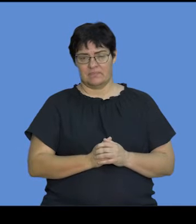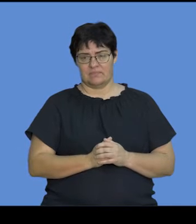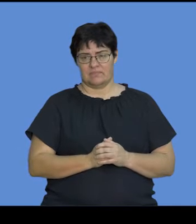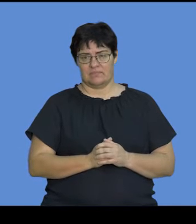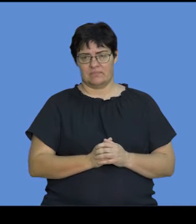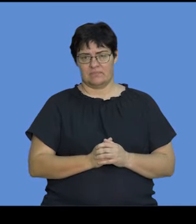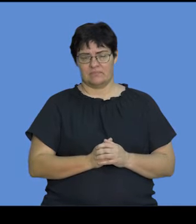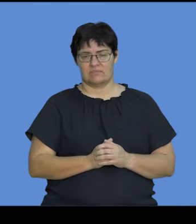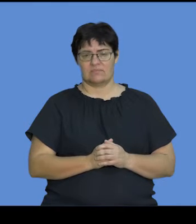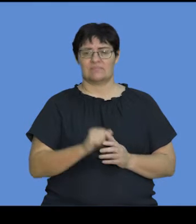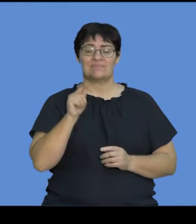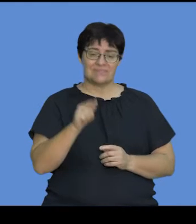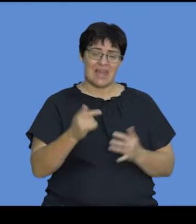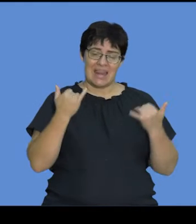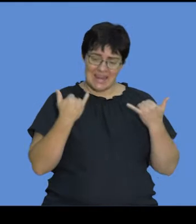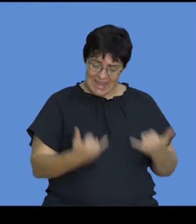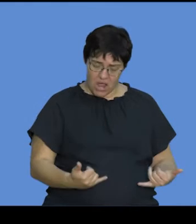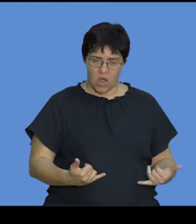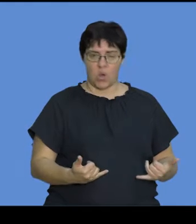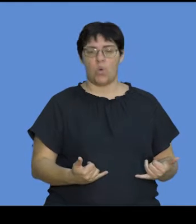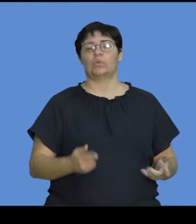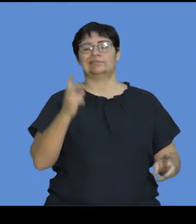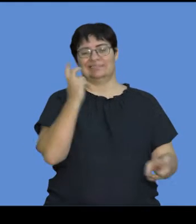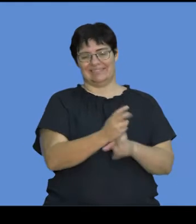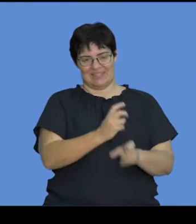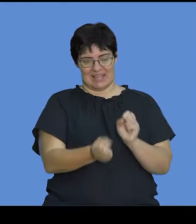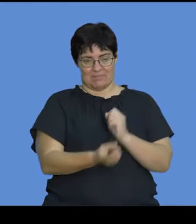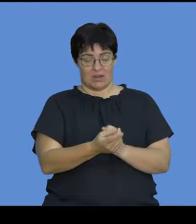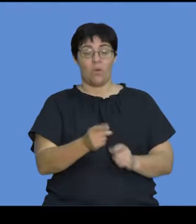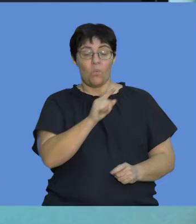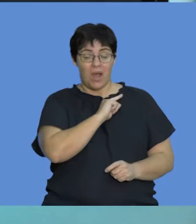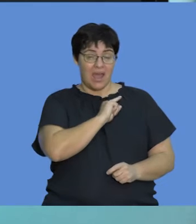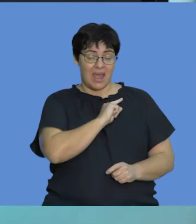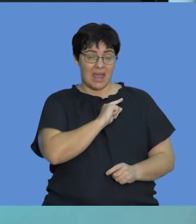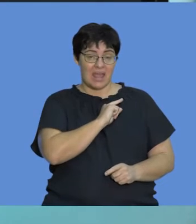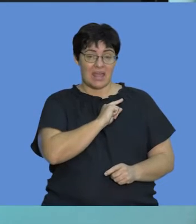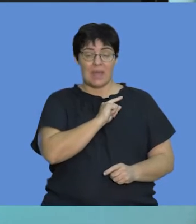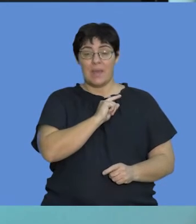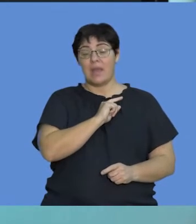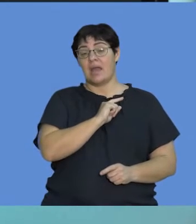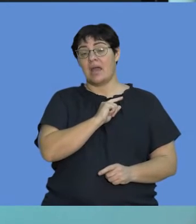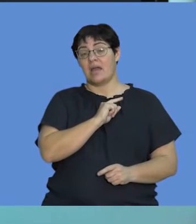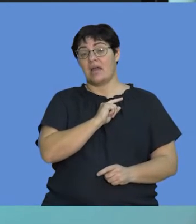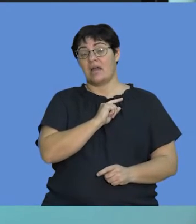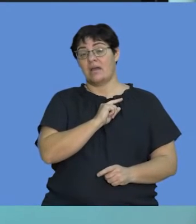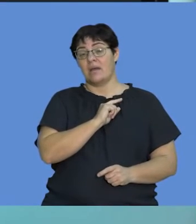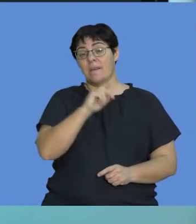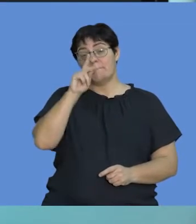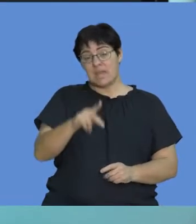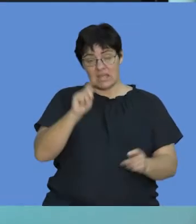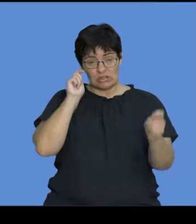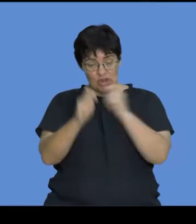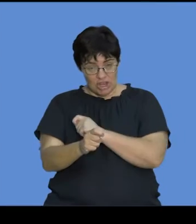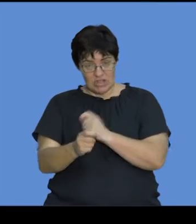here is where life gets fun for us because change in momentum is a vector, which means it has